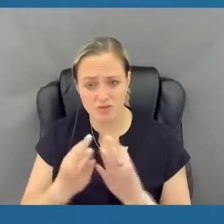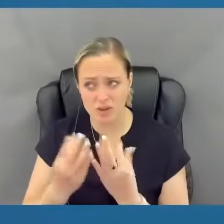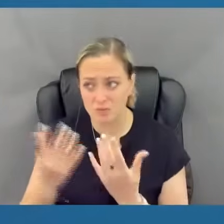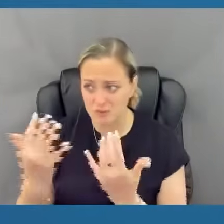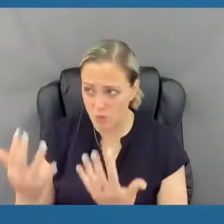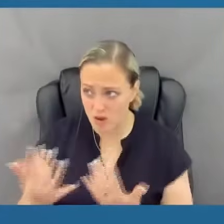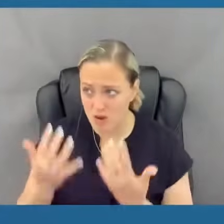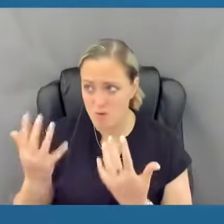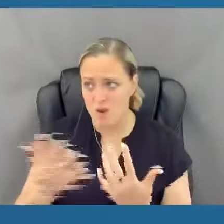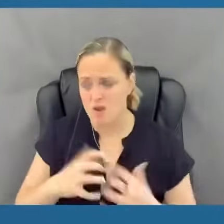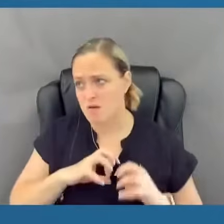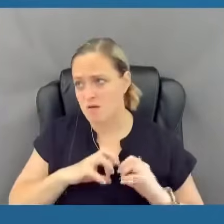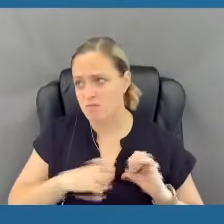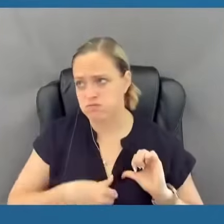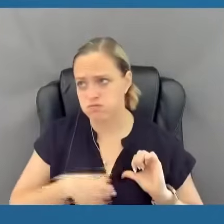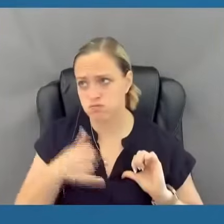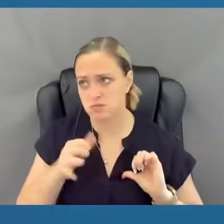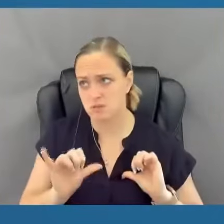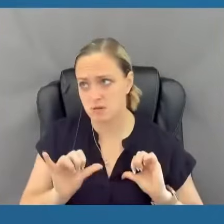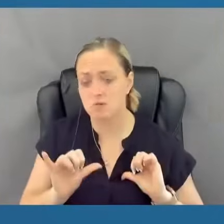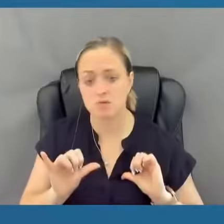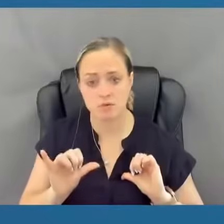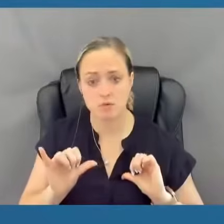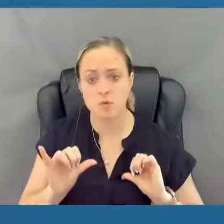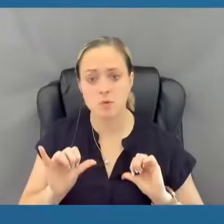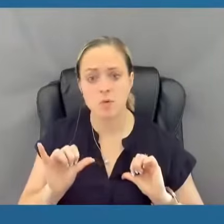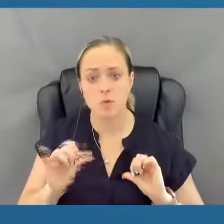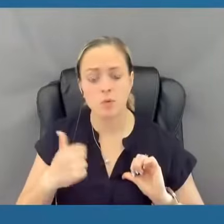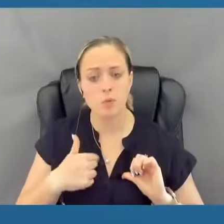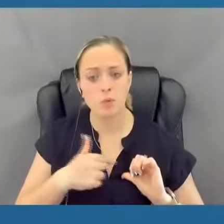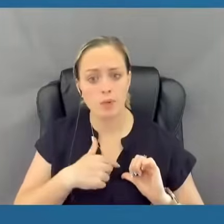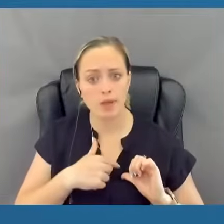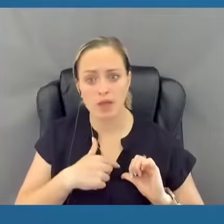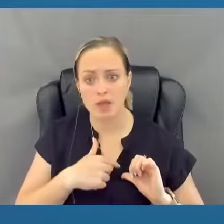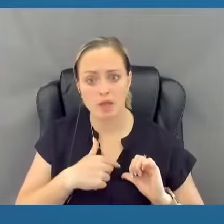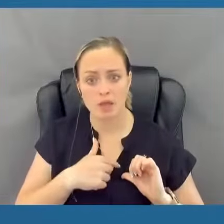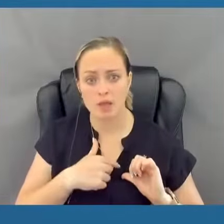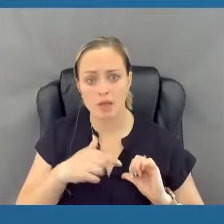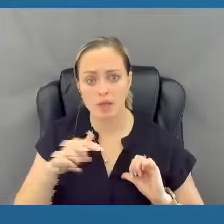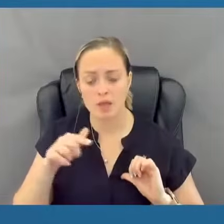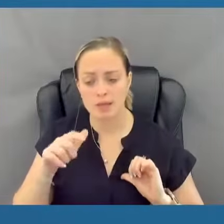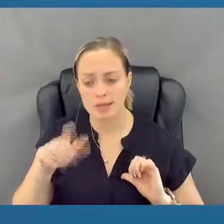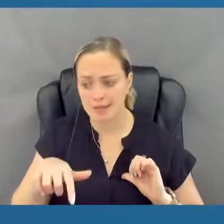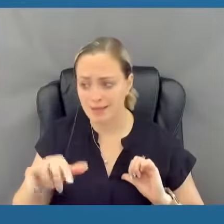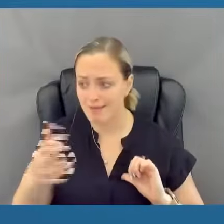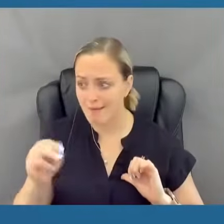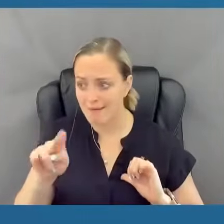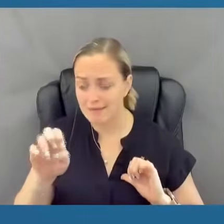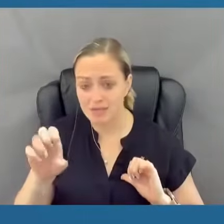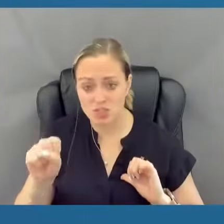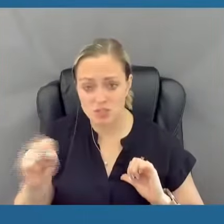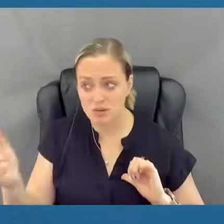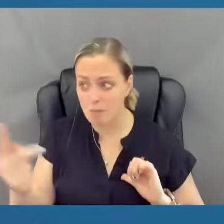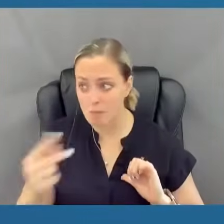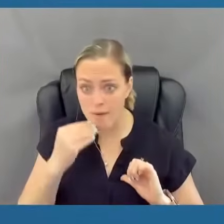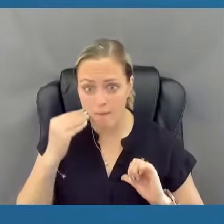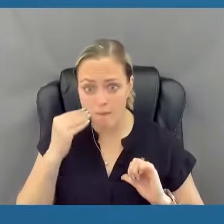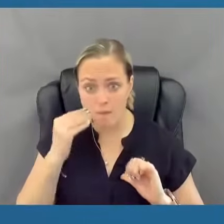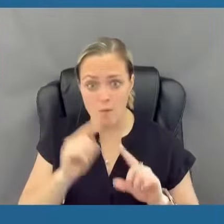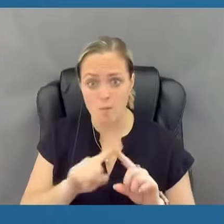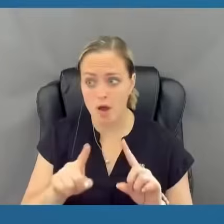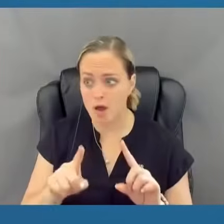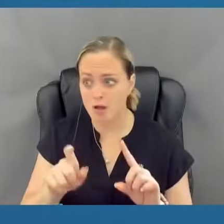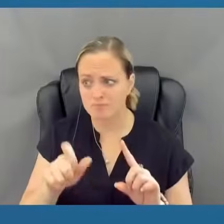in anguish. And not only do we have to bring the hostages home, but we must bring